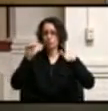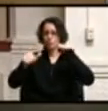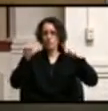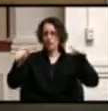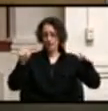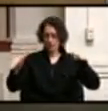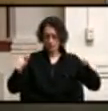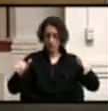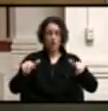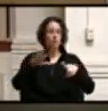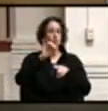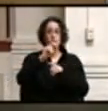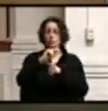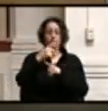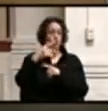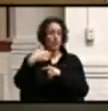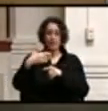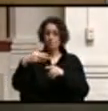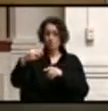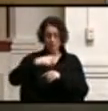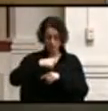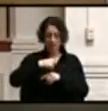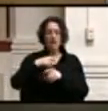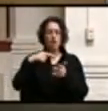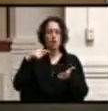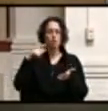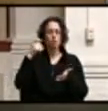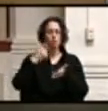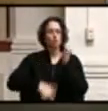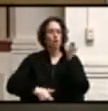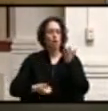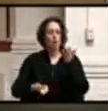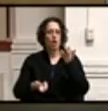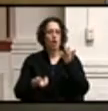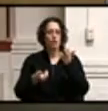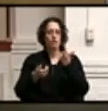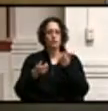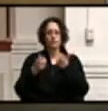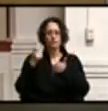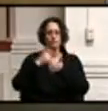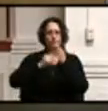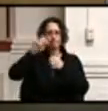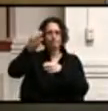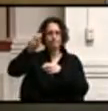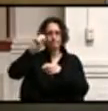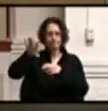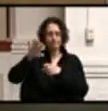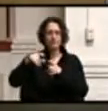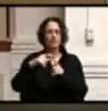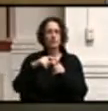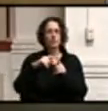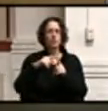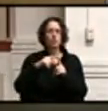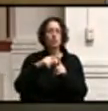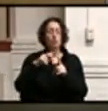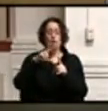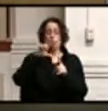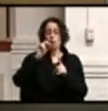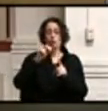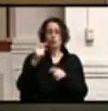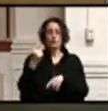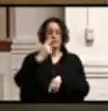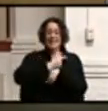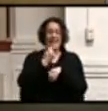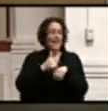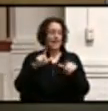January 1st. By the town ordinance, a fine can be levied once 30 days has passed since the due date of